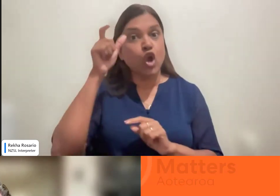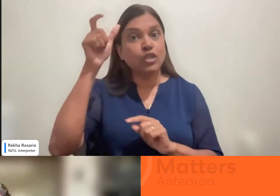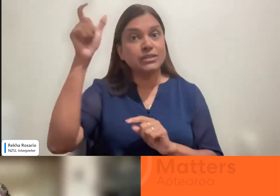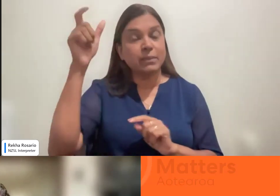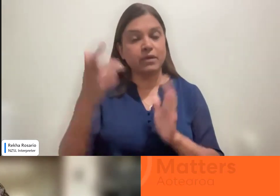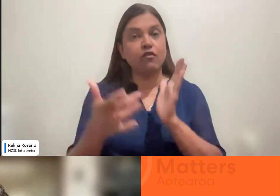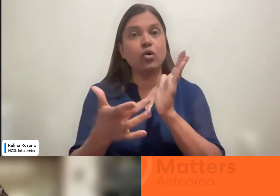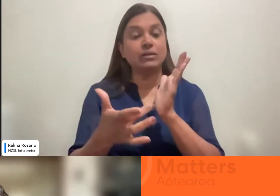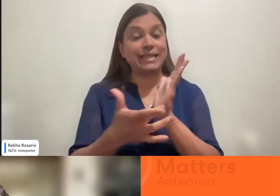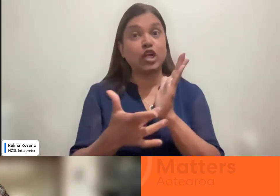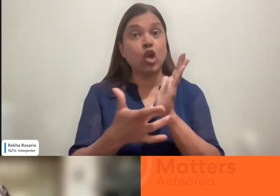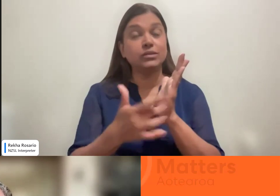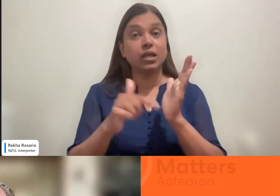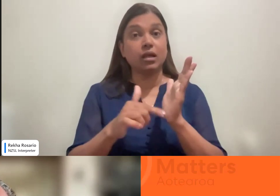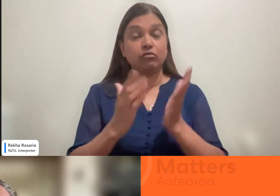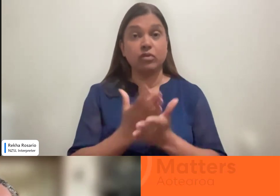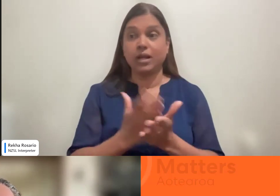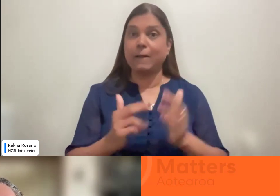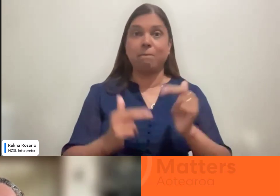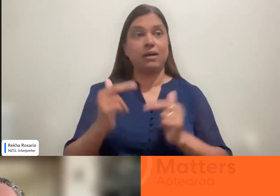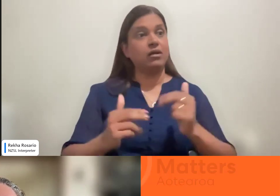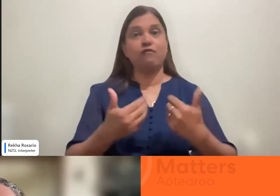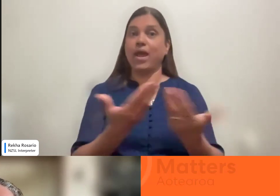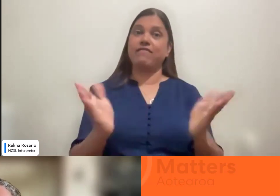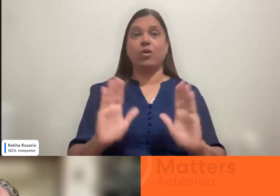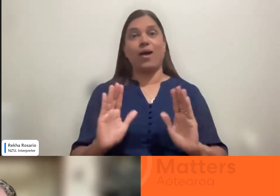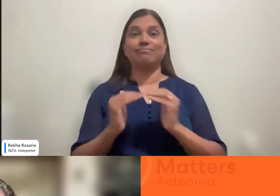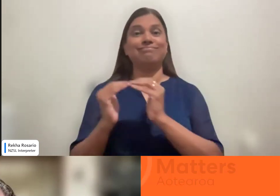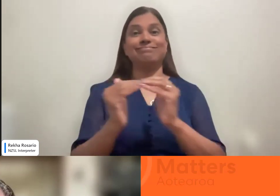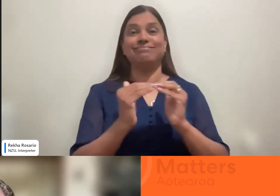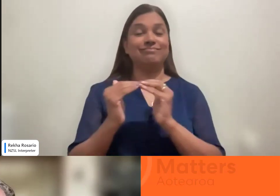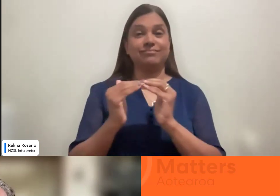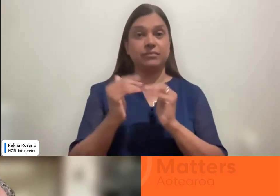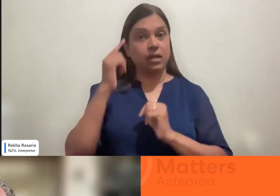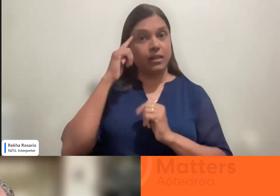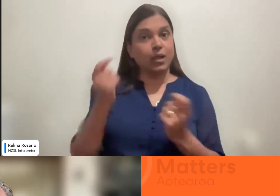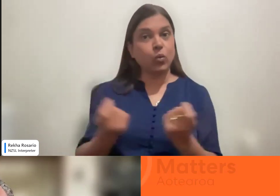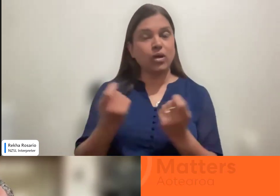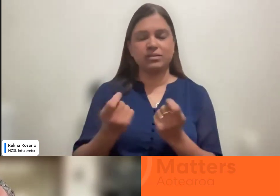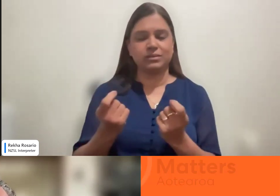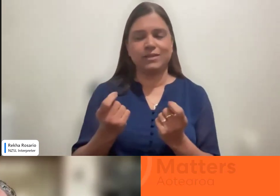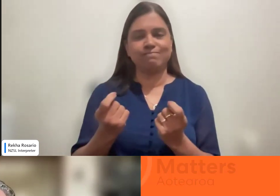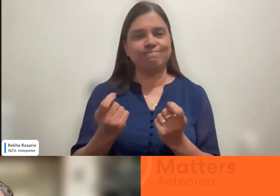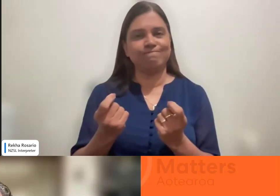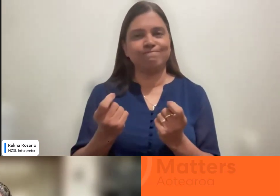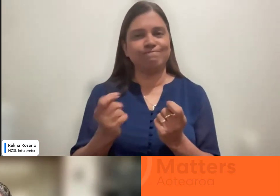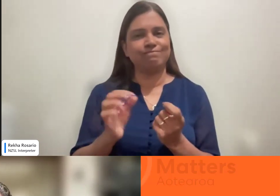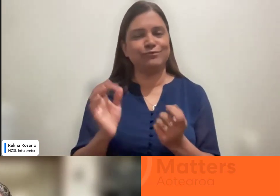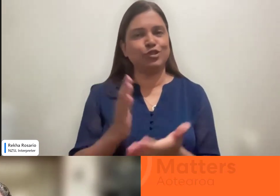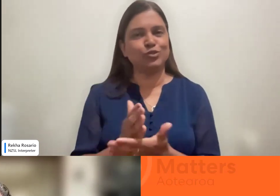for everybody and it is said to work for everybody, but it doesn't work for a lot of people who are